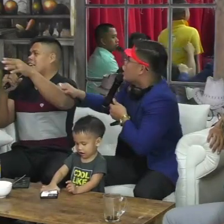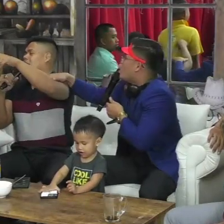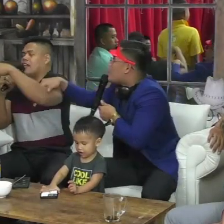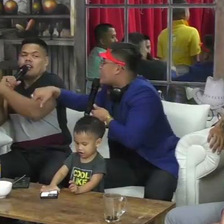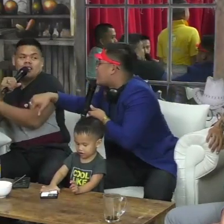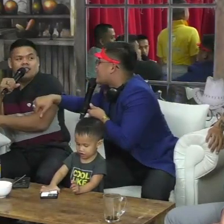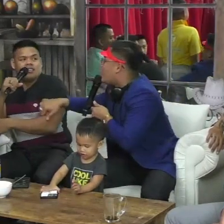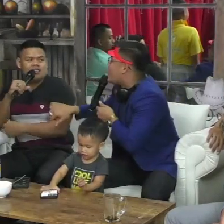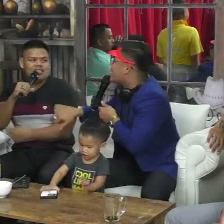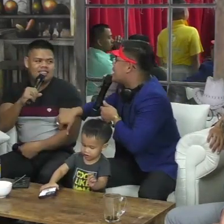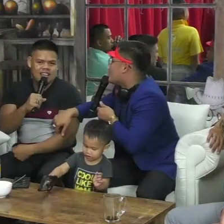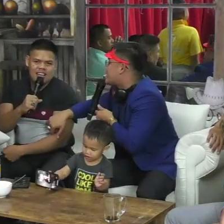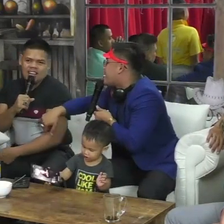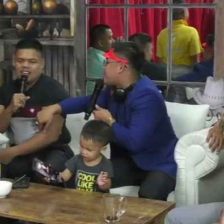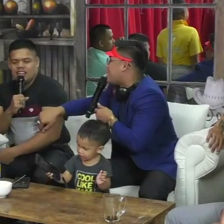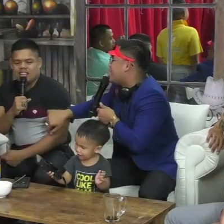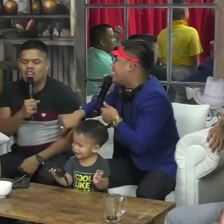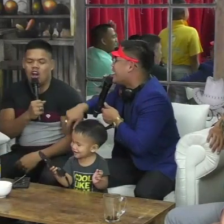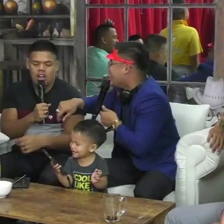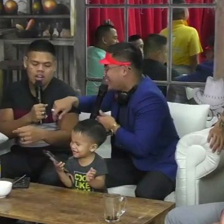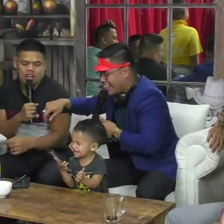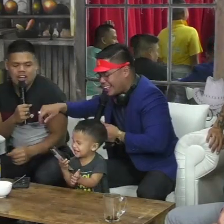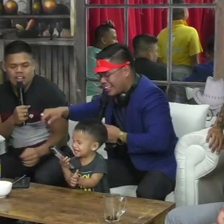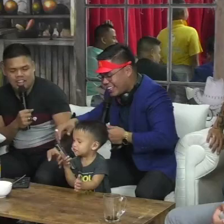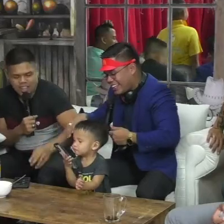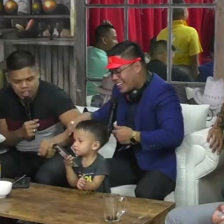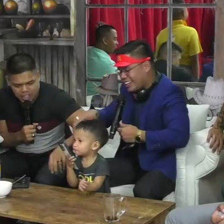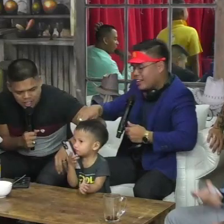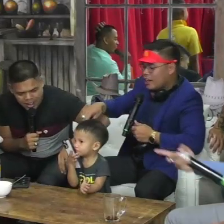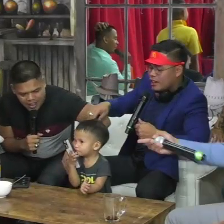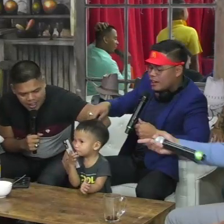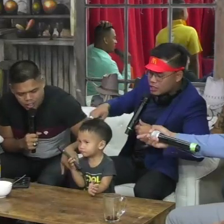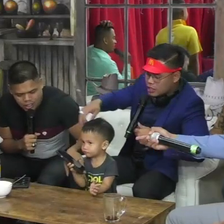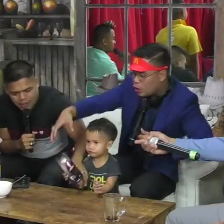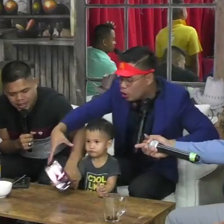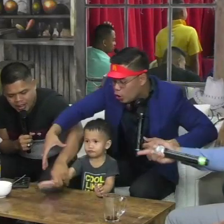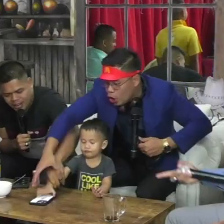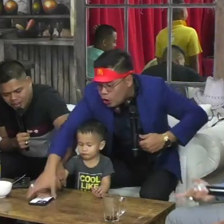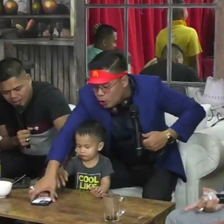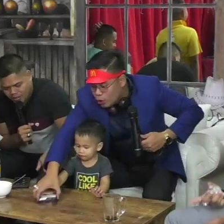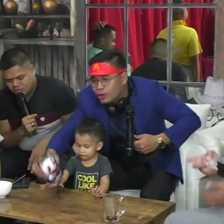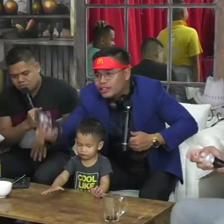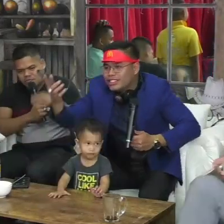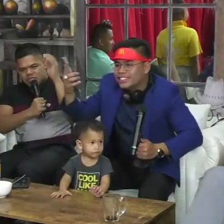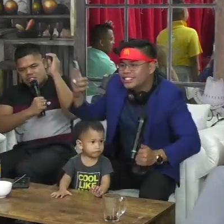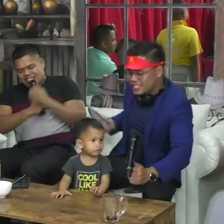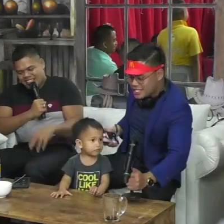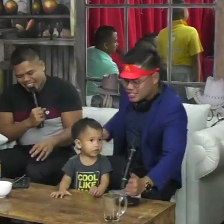AI. You forgot to hide the joystick, brother. No. You tap it there.